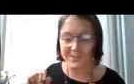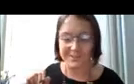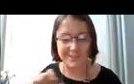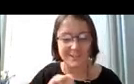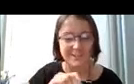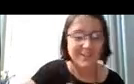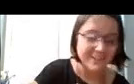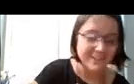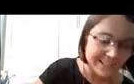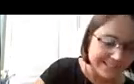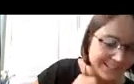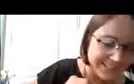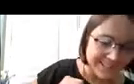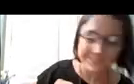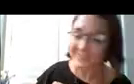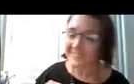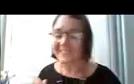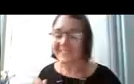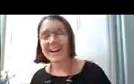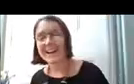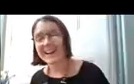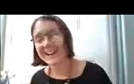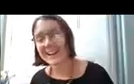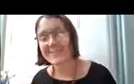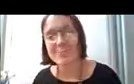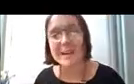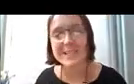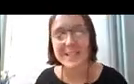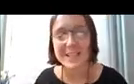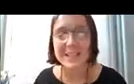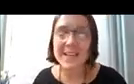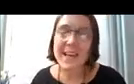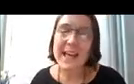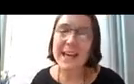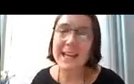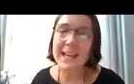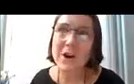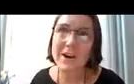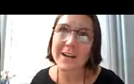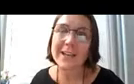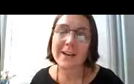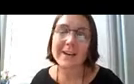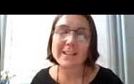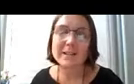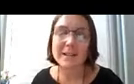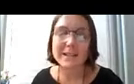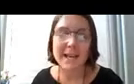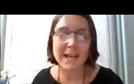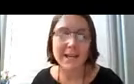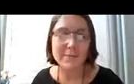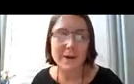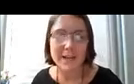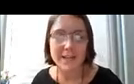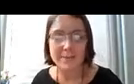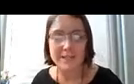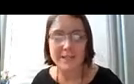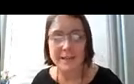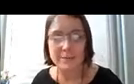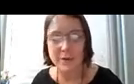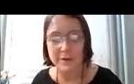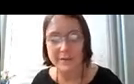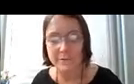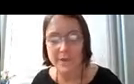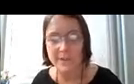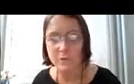Oh, someone's got their phone on in lesson time. Wendy, LMI. I explained that LMI